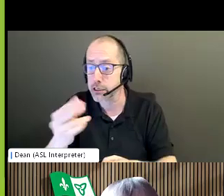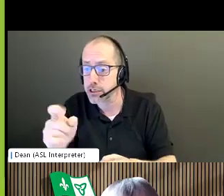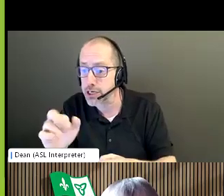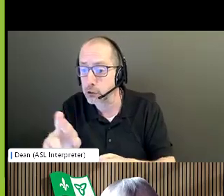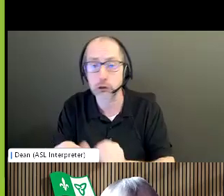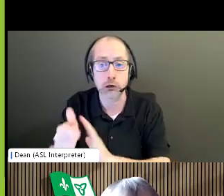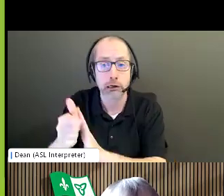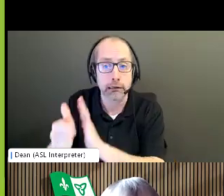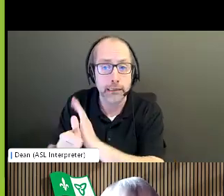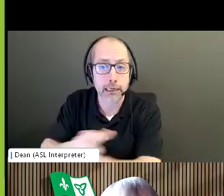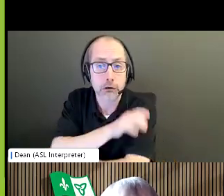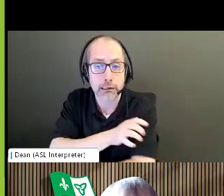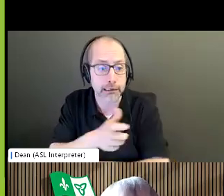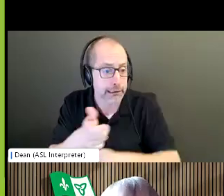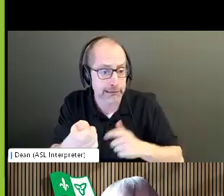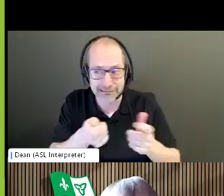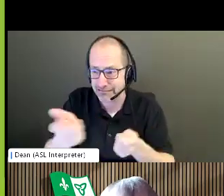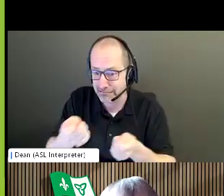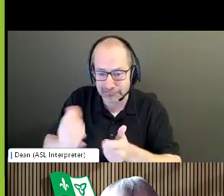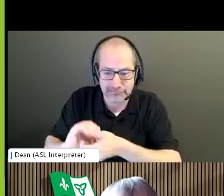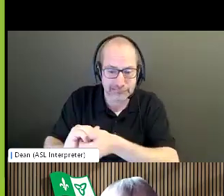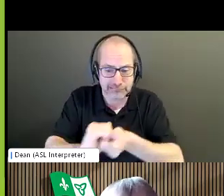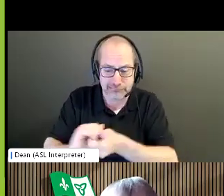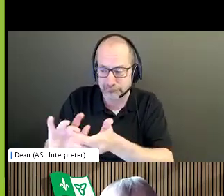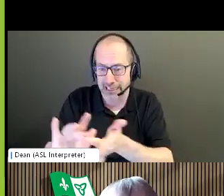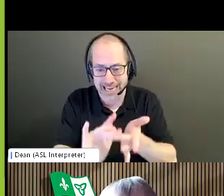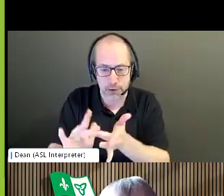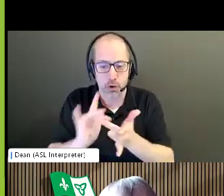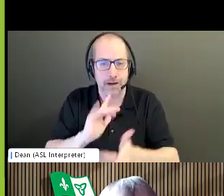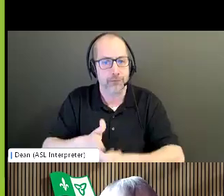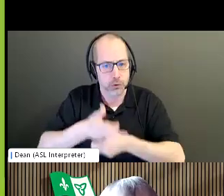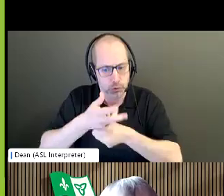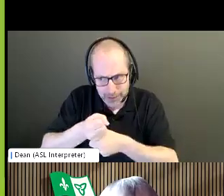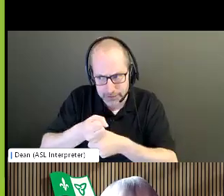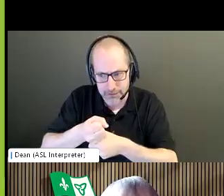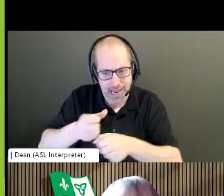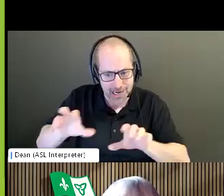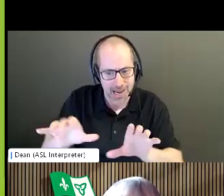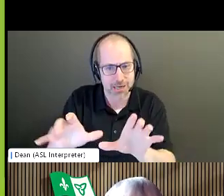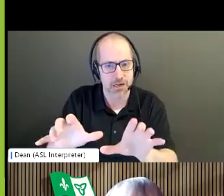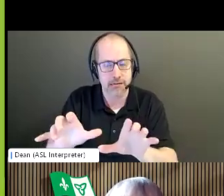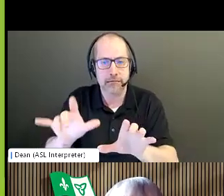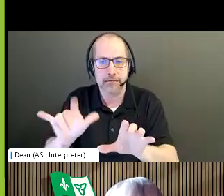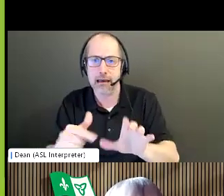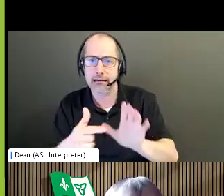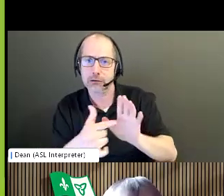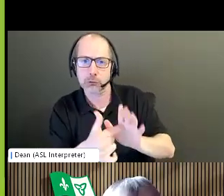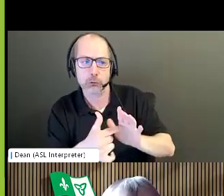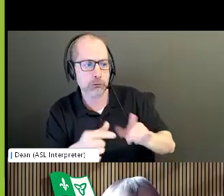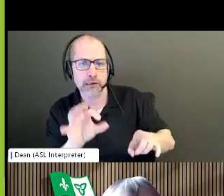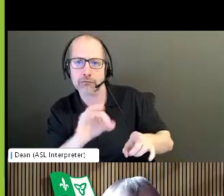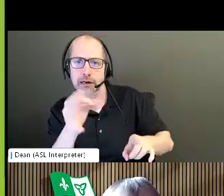and others, we're building a network of trust and action, one that reflects and responds to the experiences of